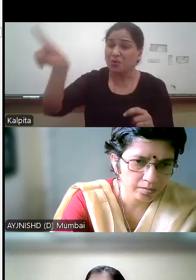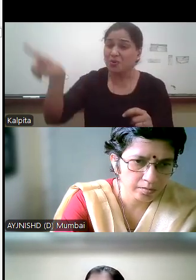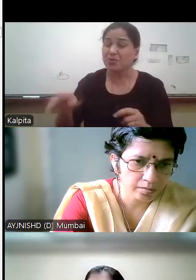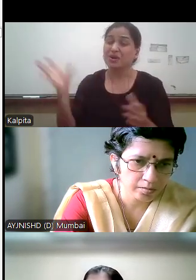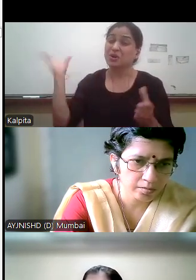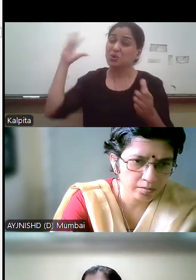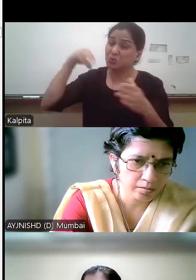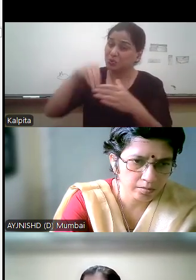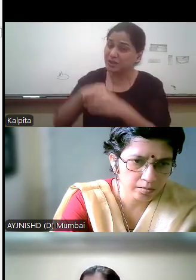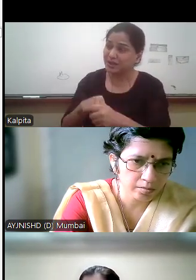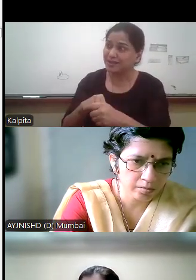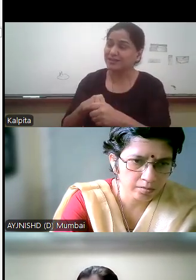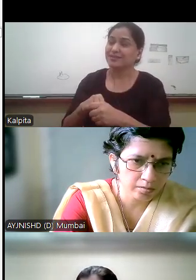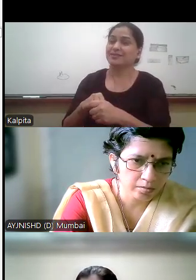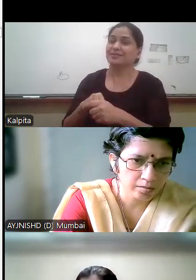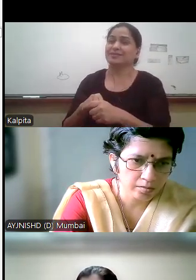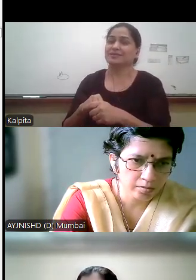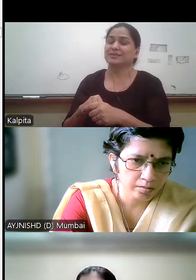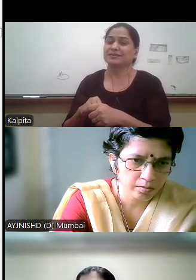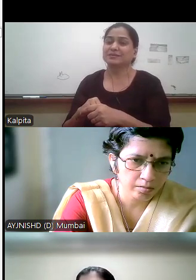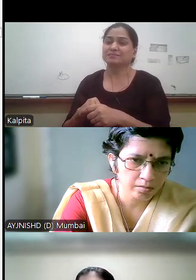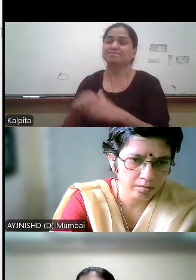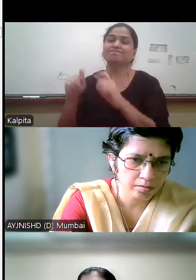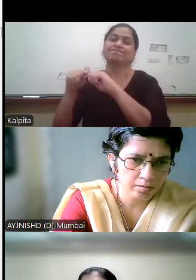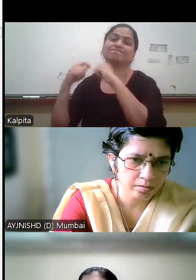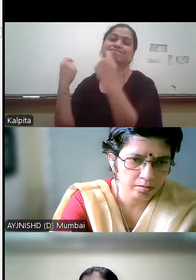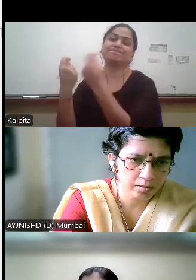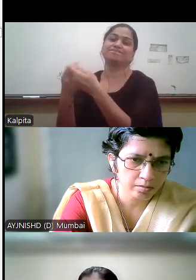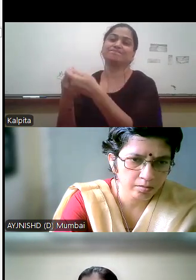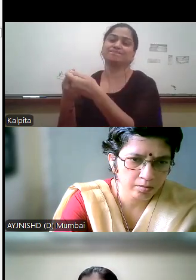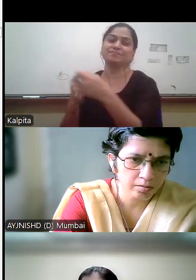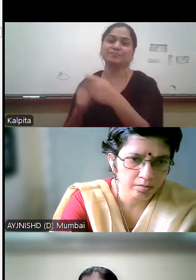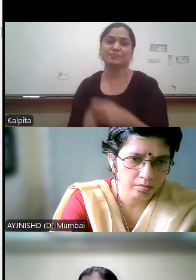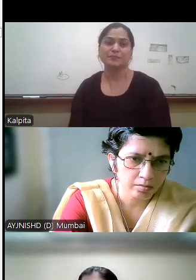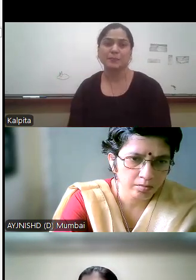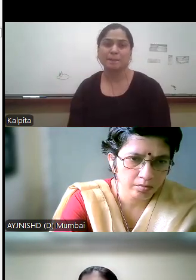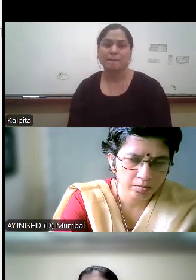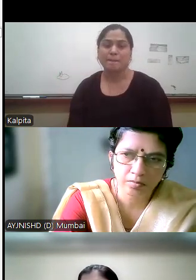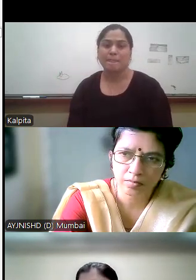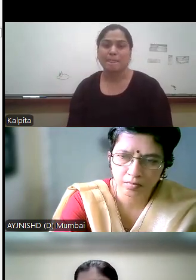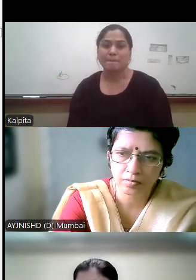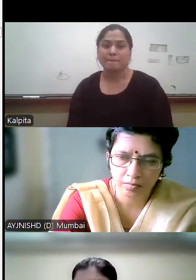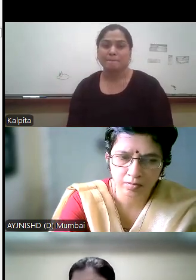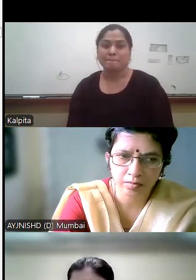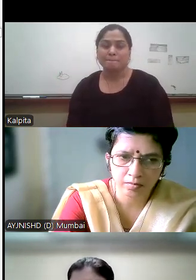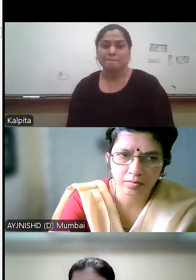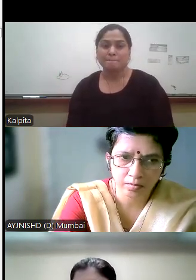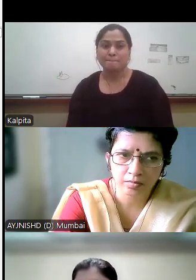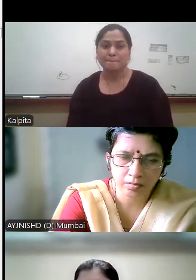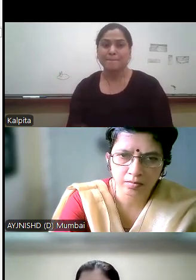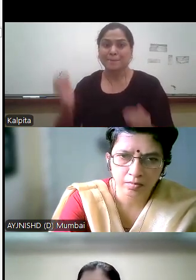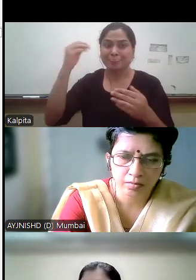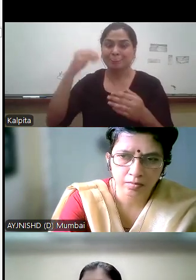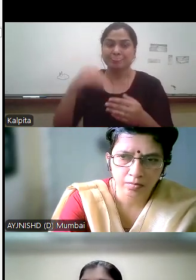every person has their individual role to play. We also have the interdisciplinary approach and the transdisciplinary approach these